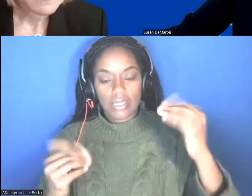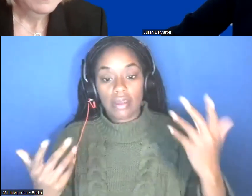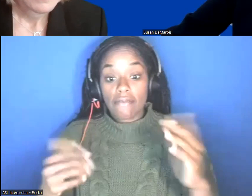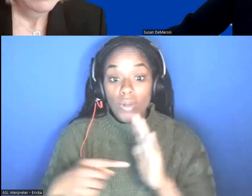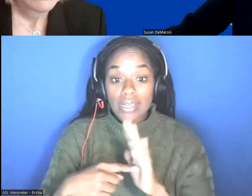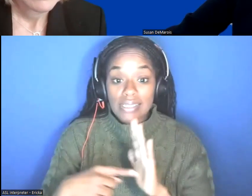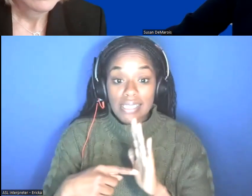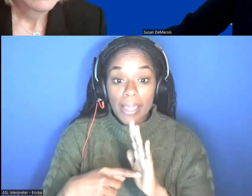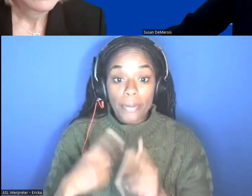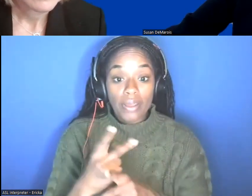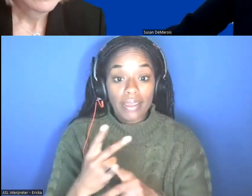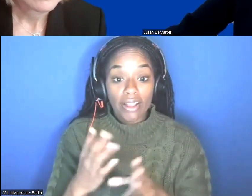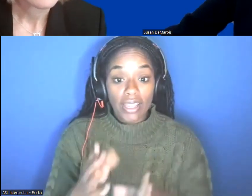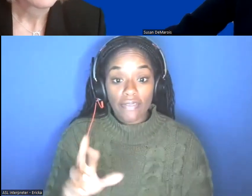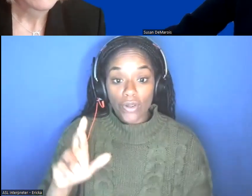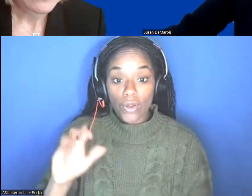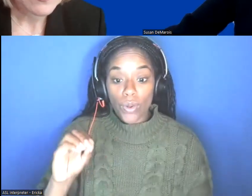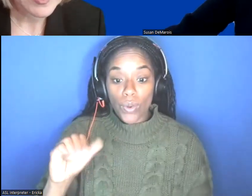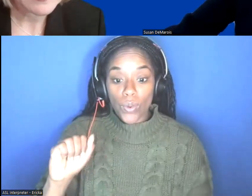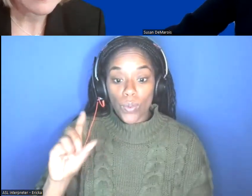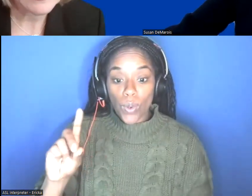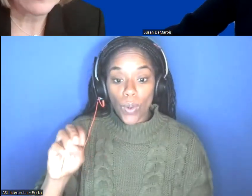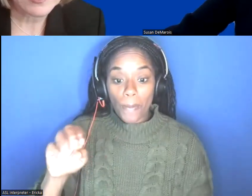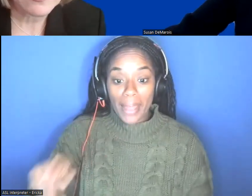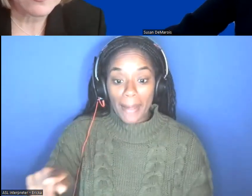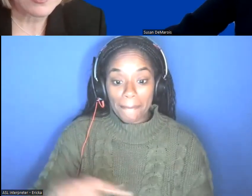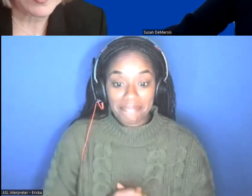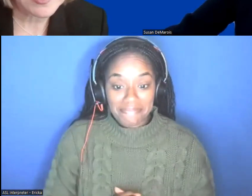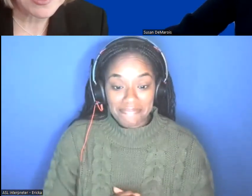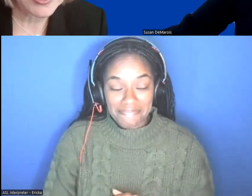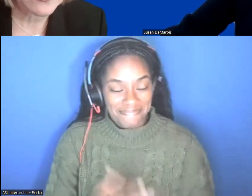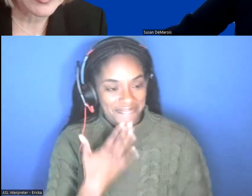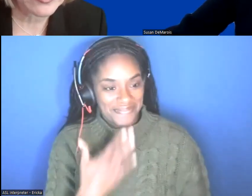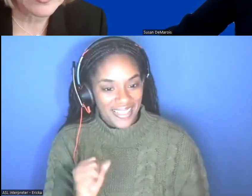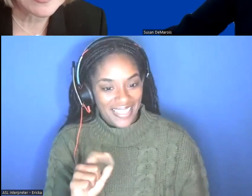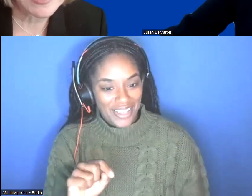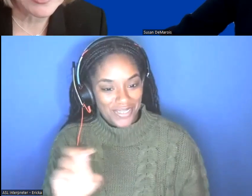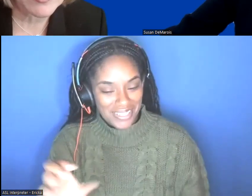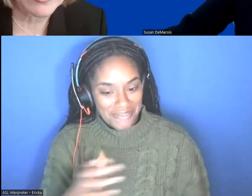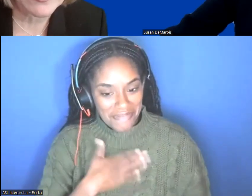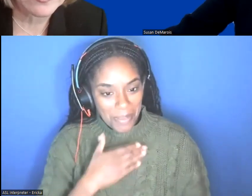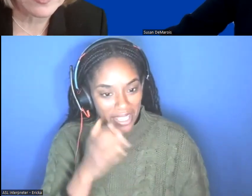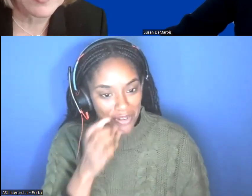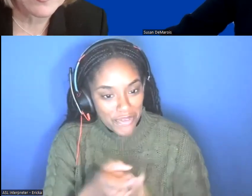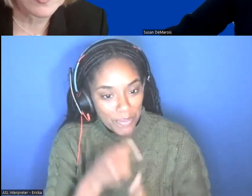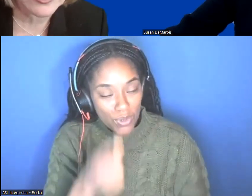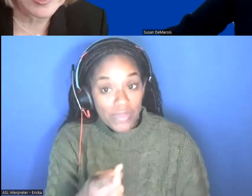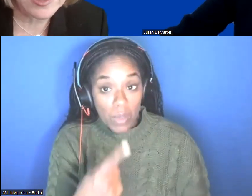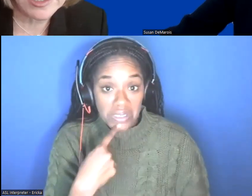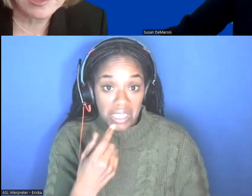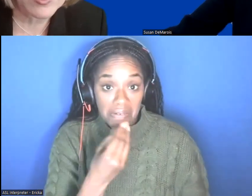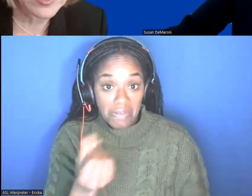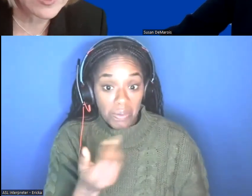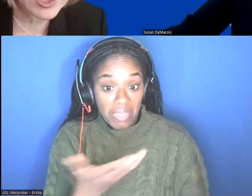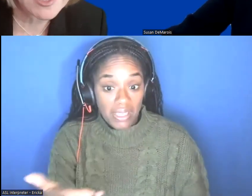the caregiver roadmap. Great. Thank you, Steve. Great to hear from you. I would say a number of things. You're hitting